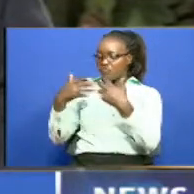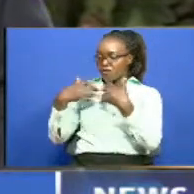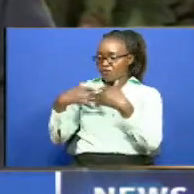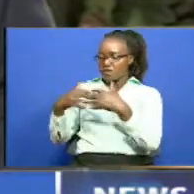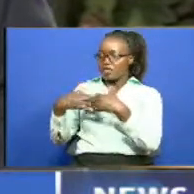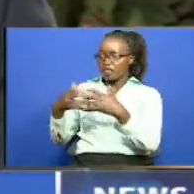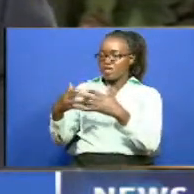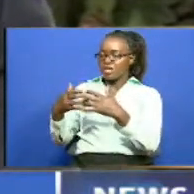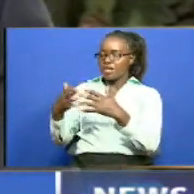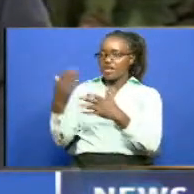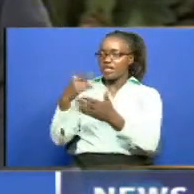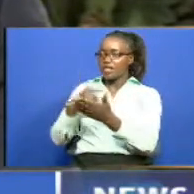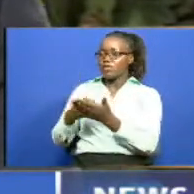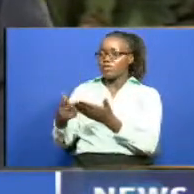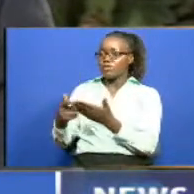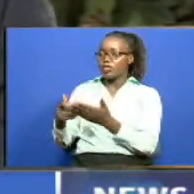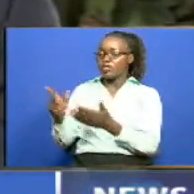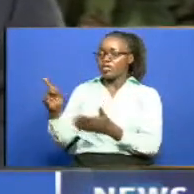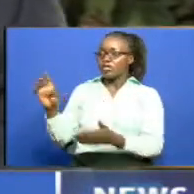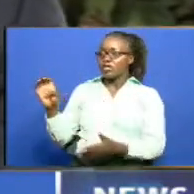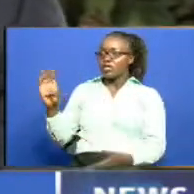week, we got a KBC